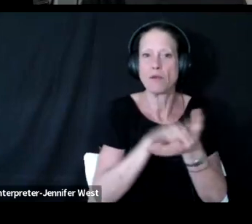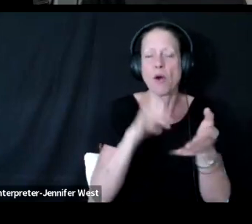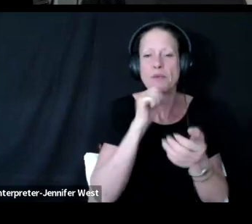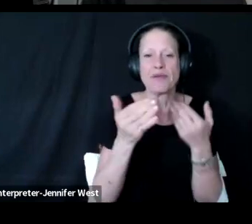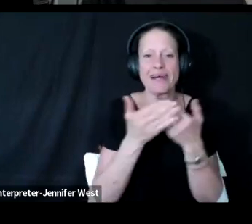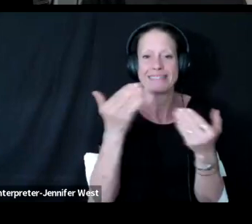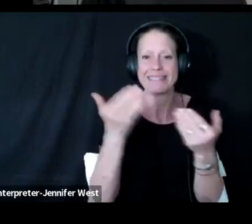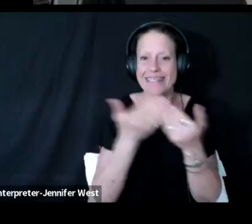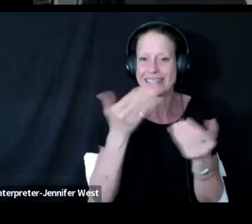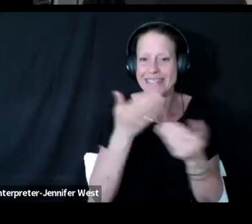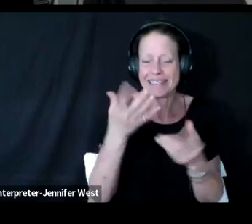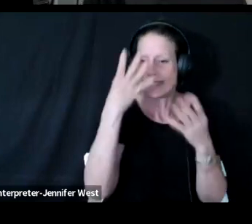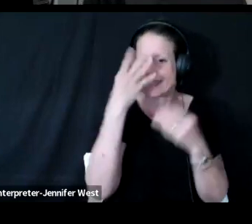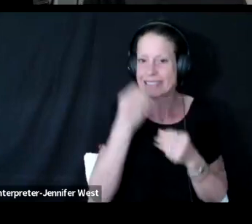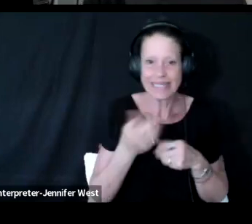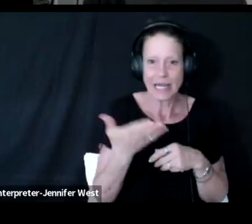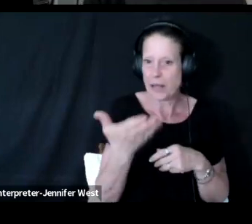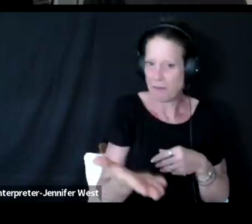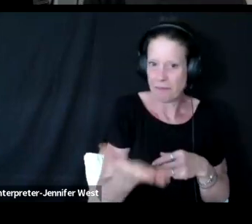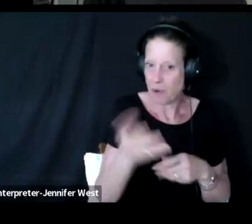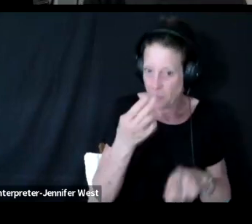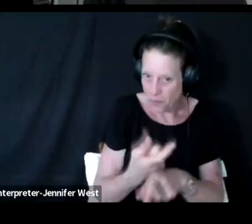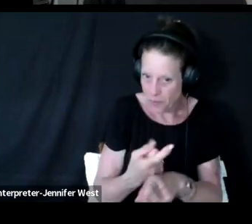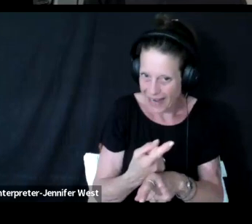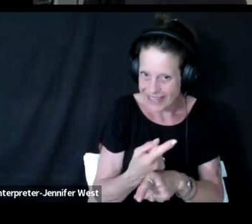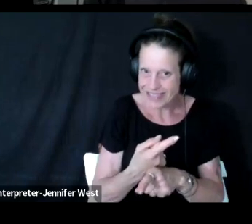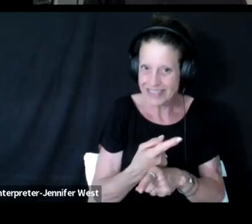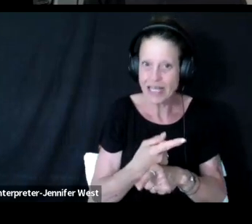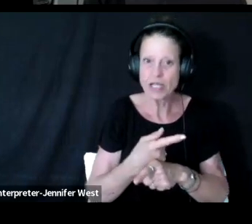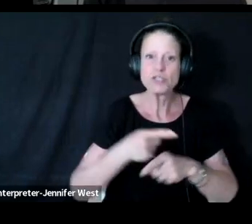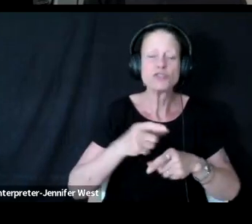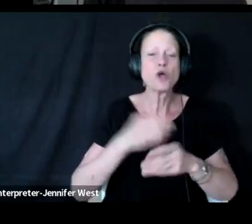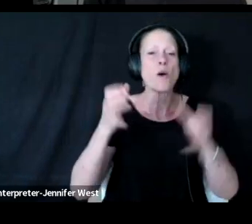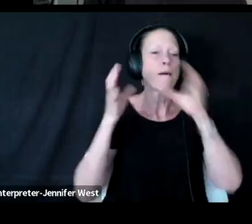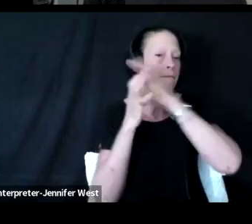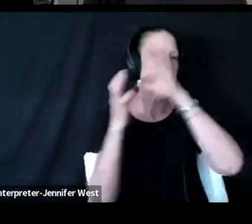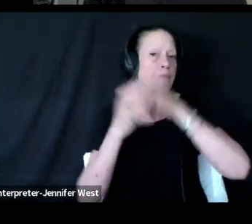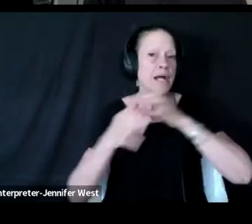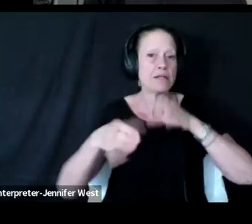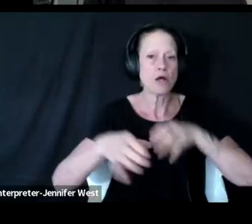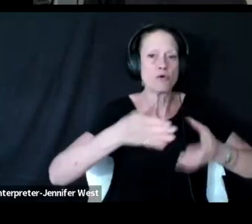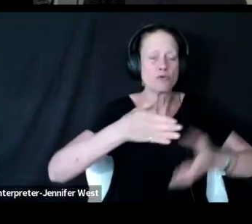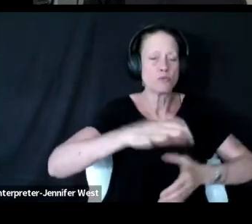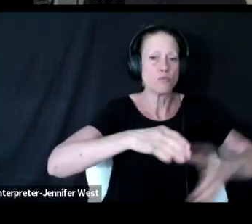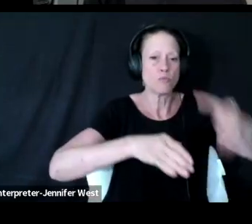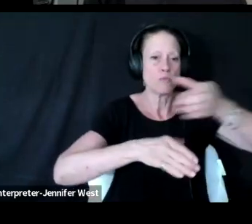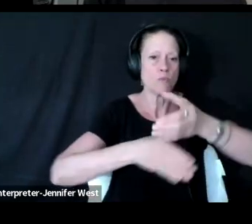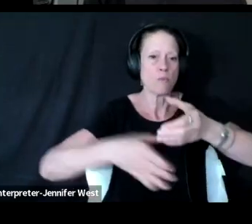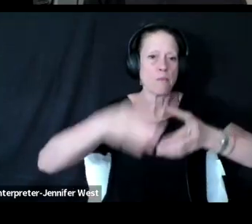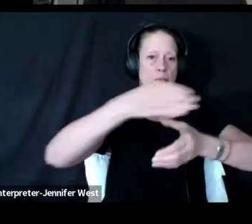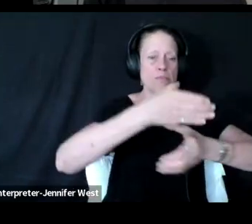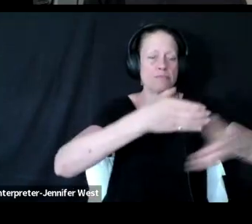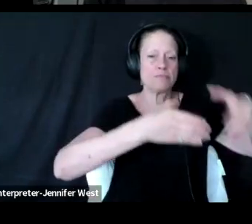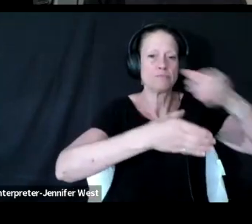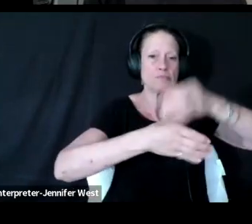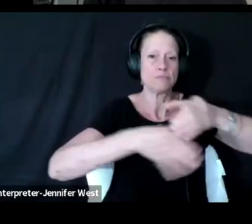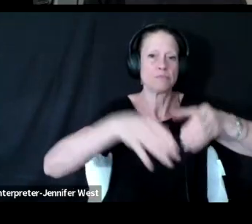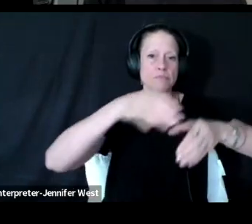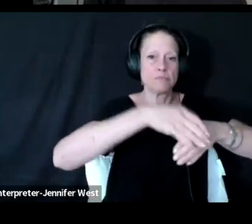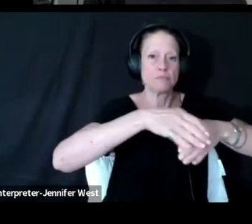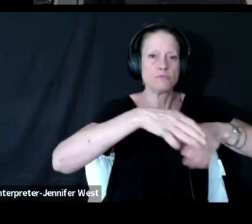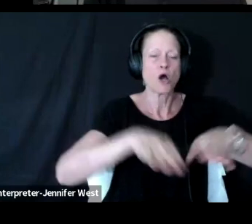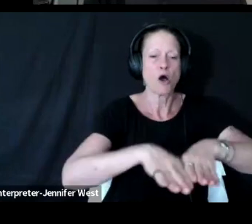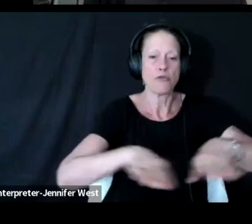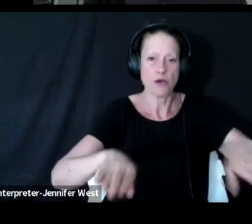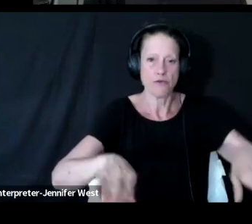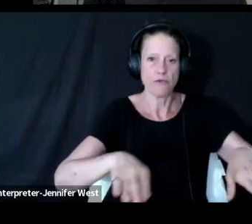sleep with. So I take off all the pillows and I put them in a stack over here on the floor. And I